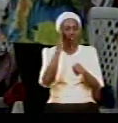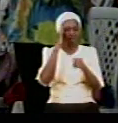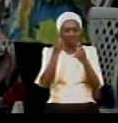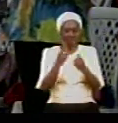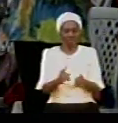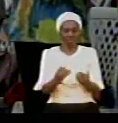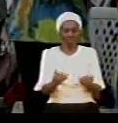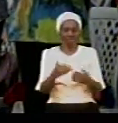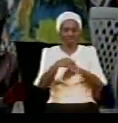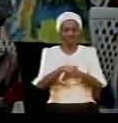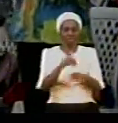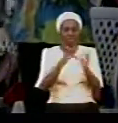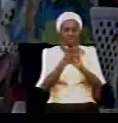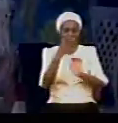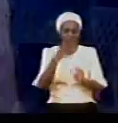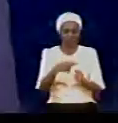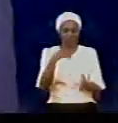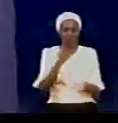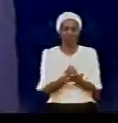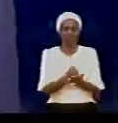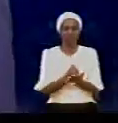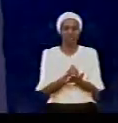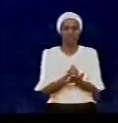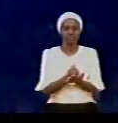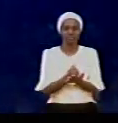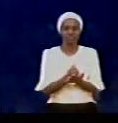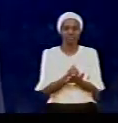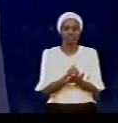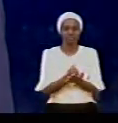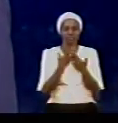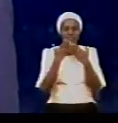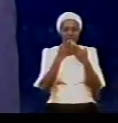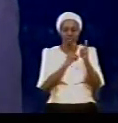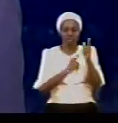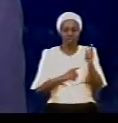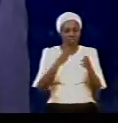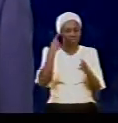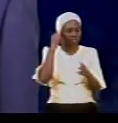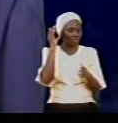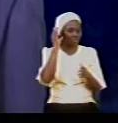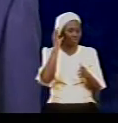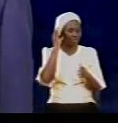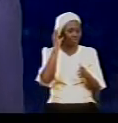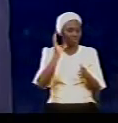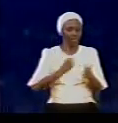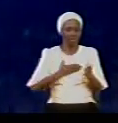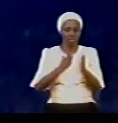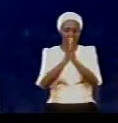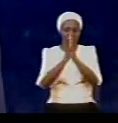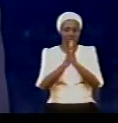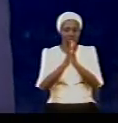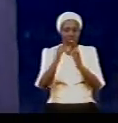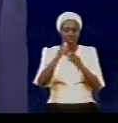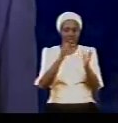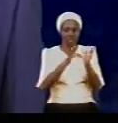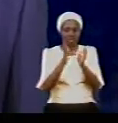our prayer. In Jesus' mighty name we pray.